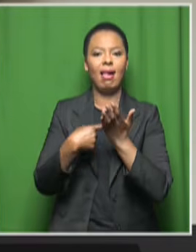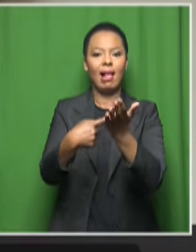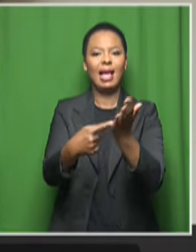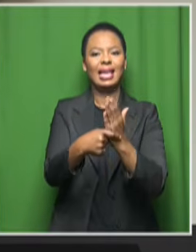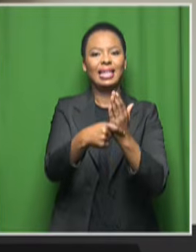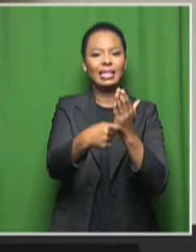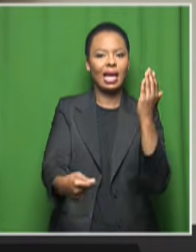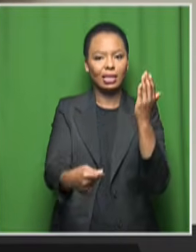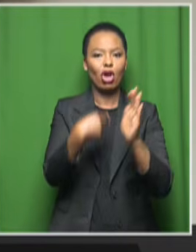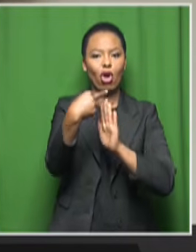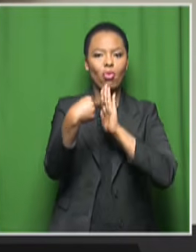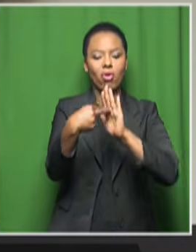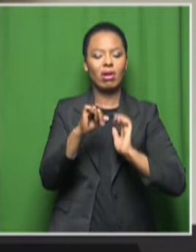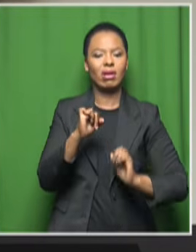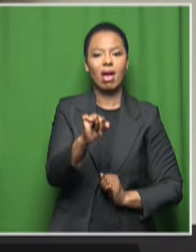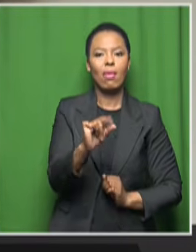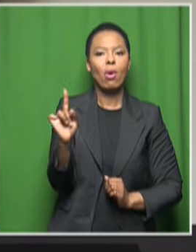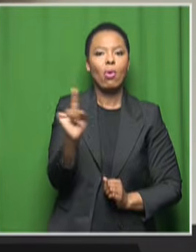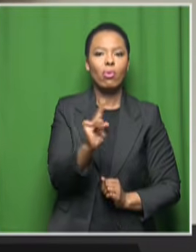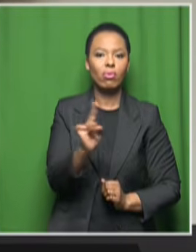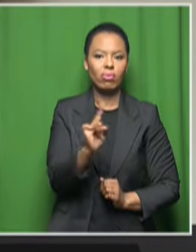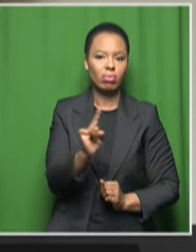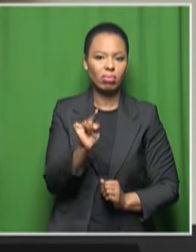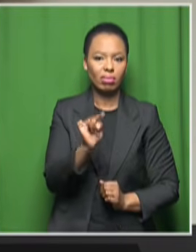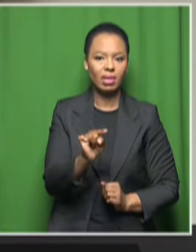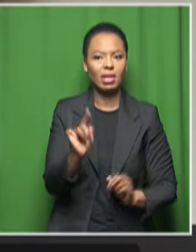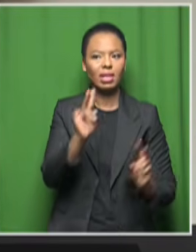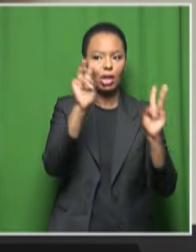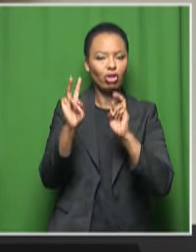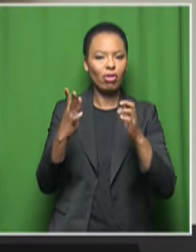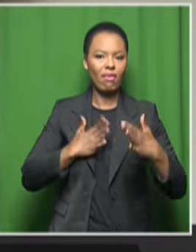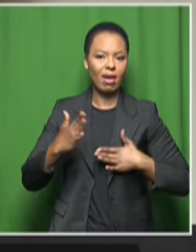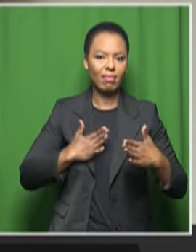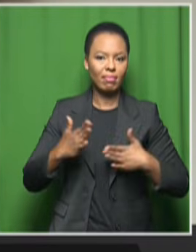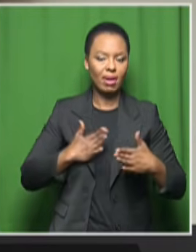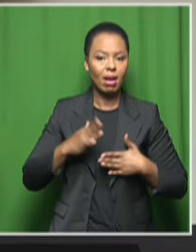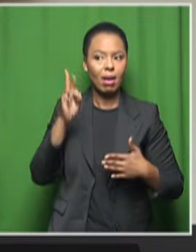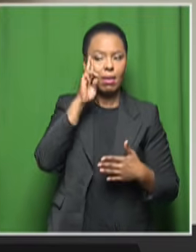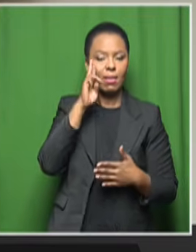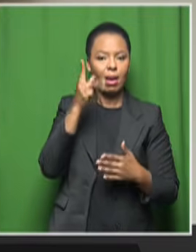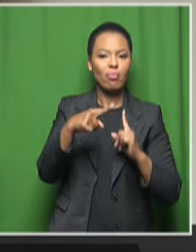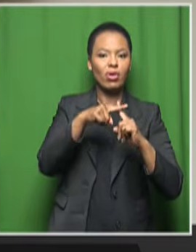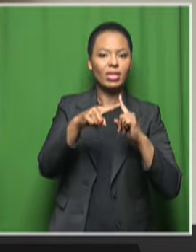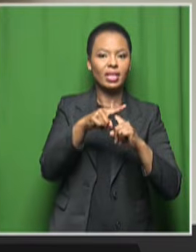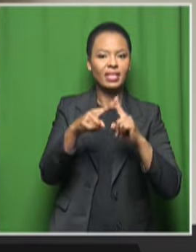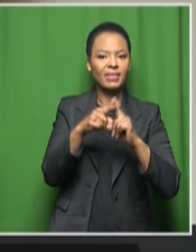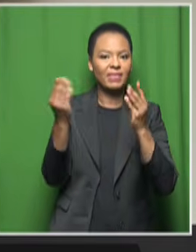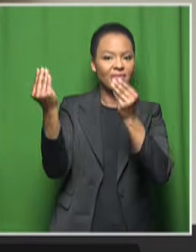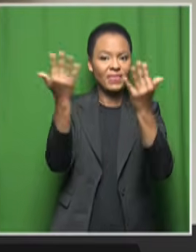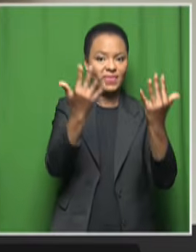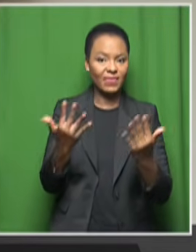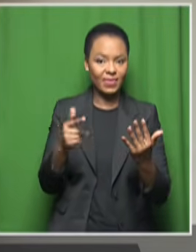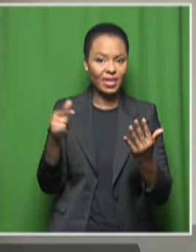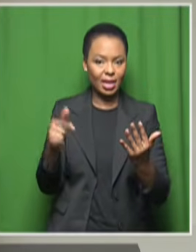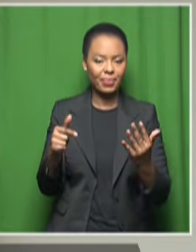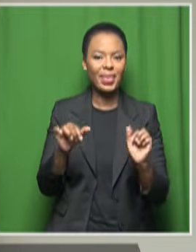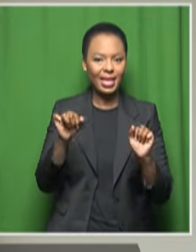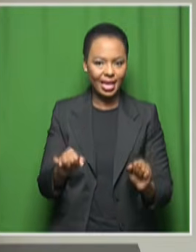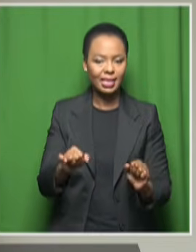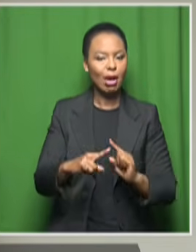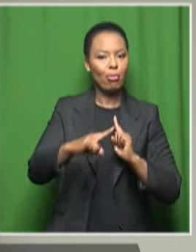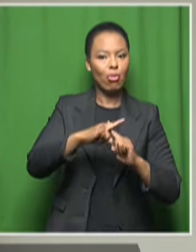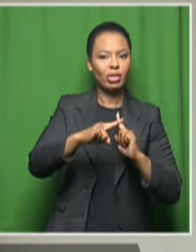administrations. In your earlier comment, you spoke about the positive fiscal framework. Well, central to the positive fiscal